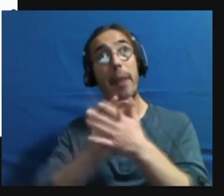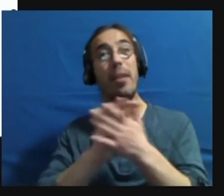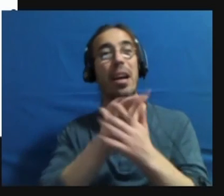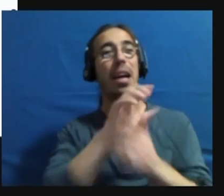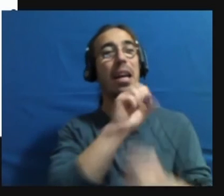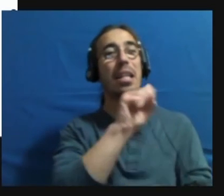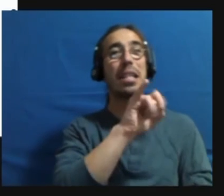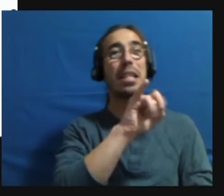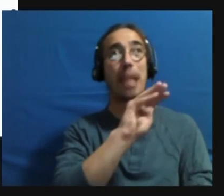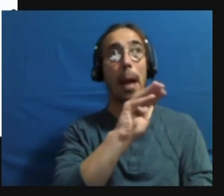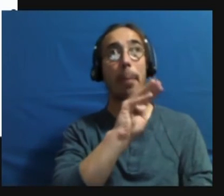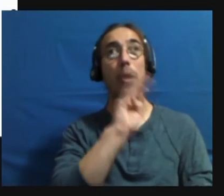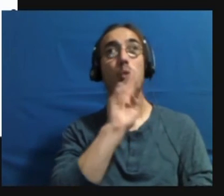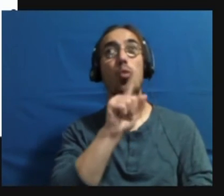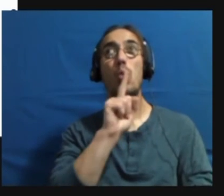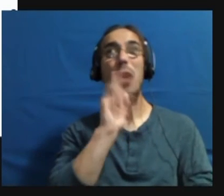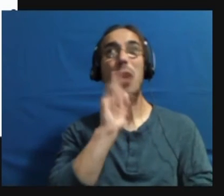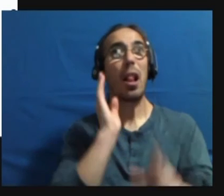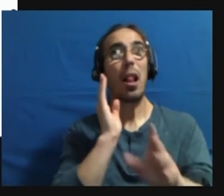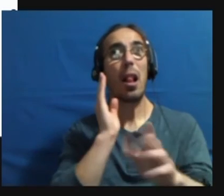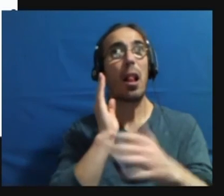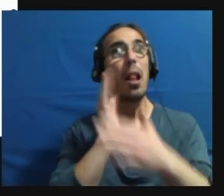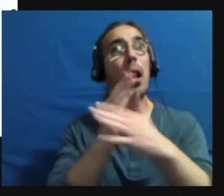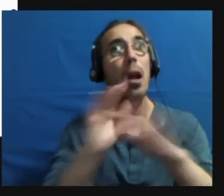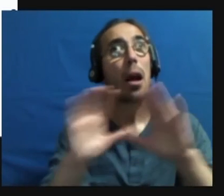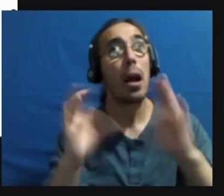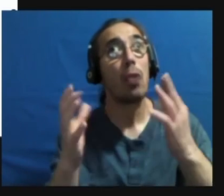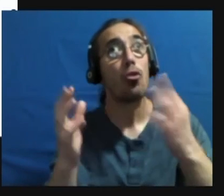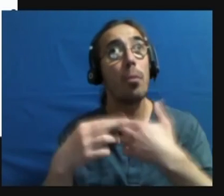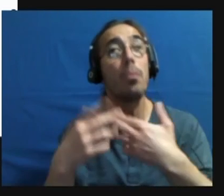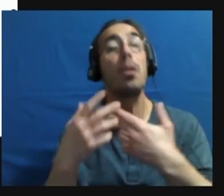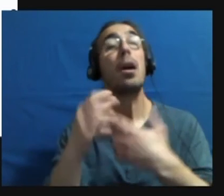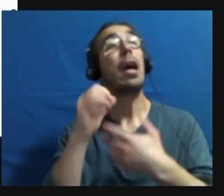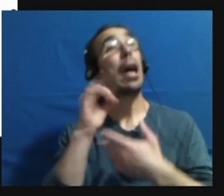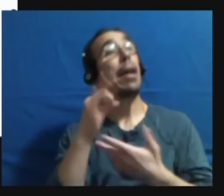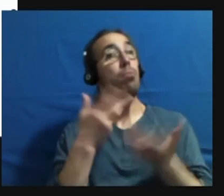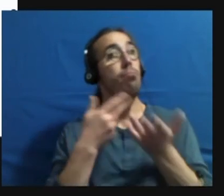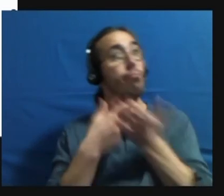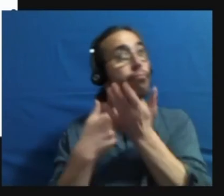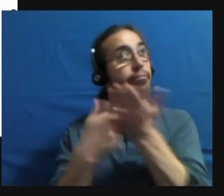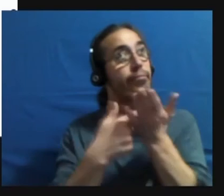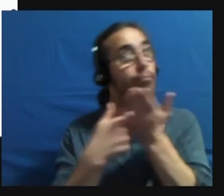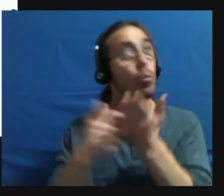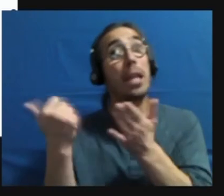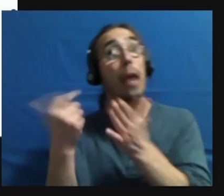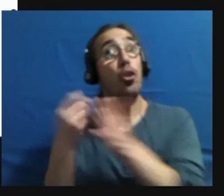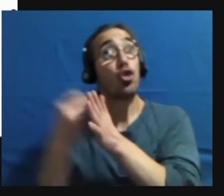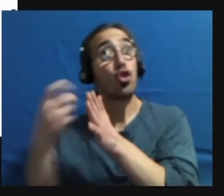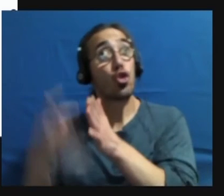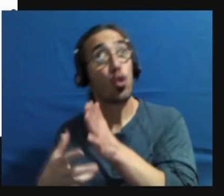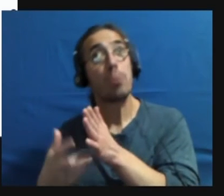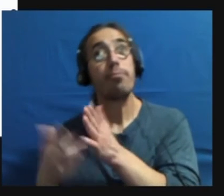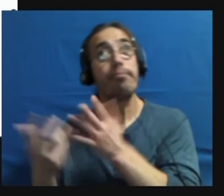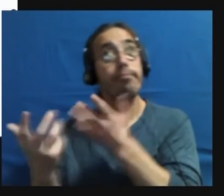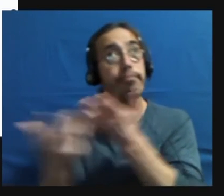so disruptive, even if they've had conversations with the other students and all of those